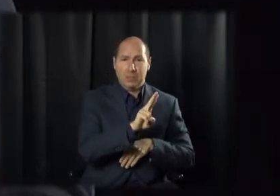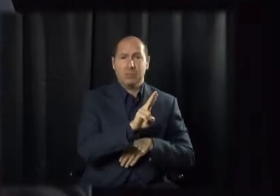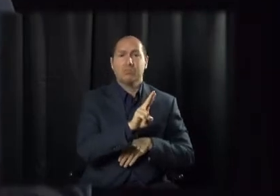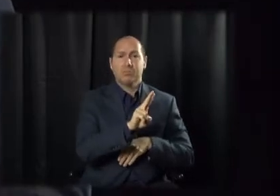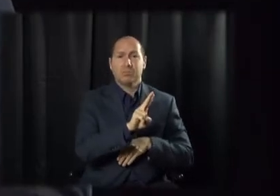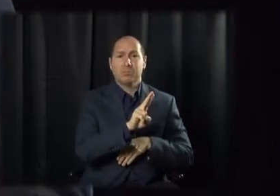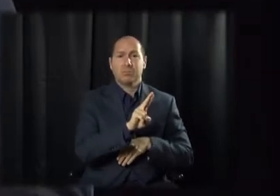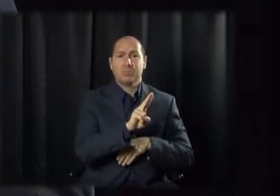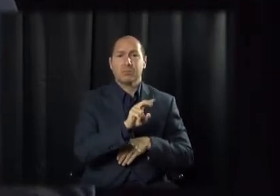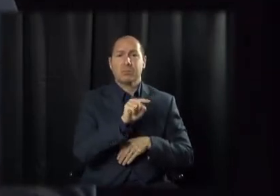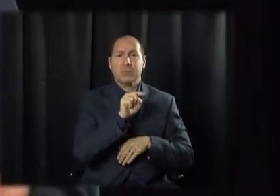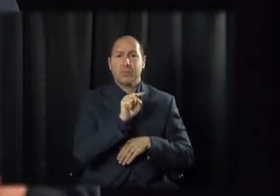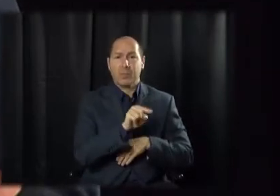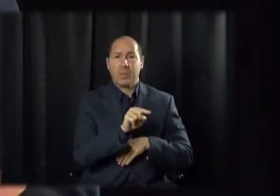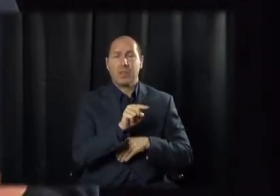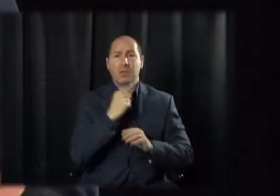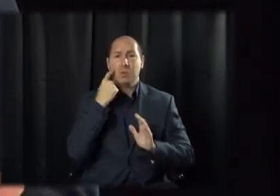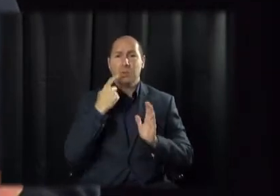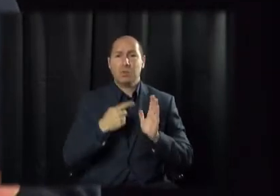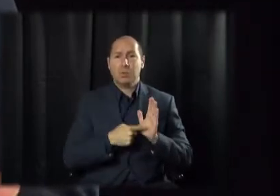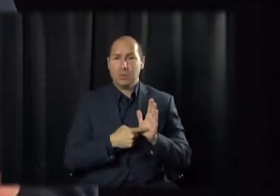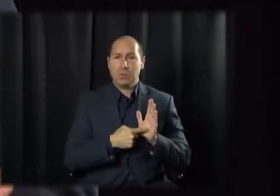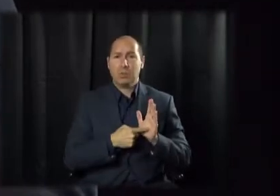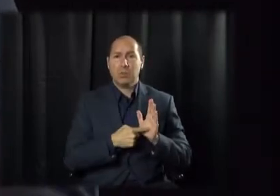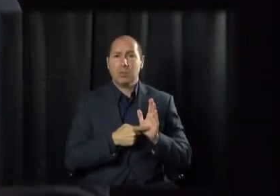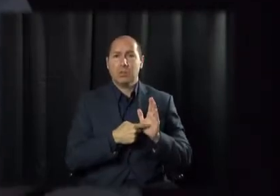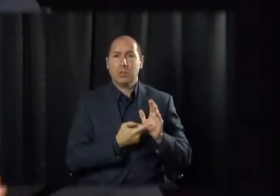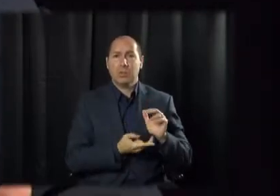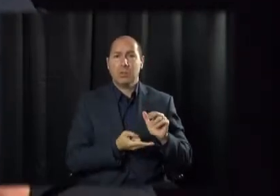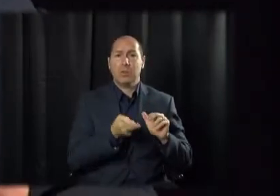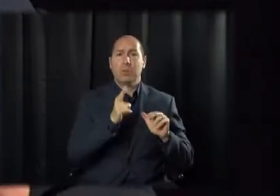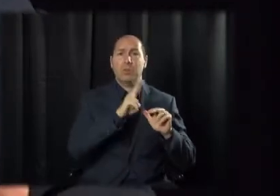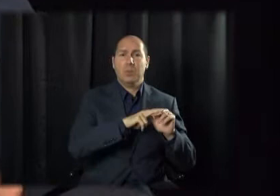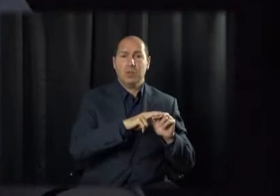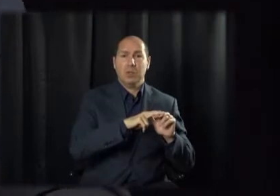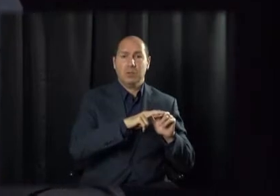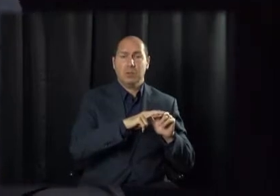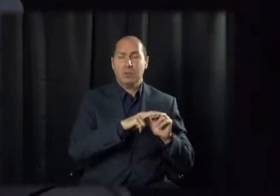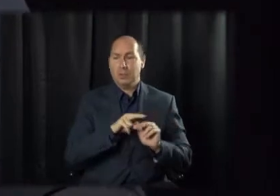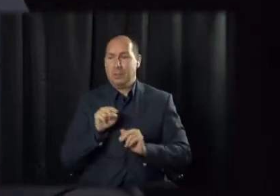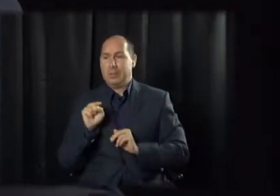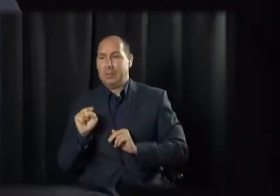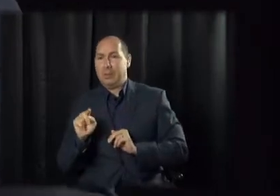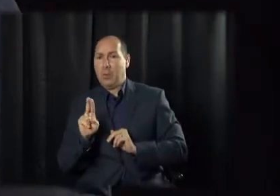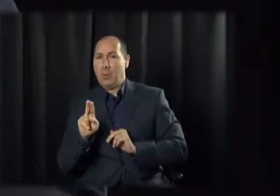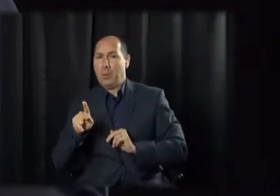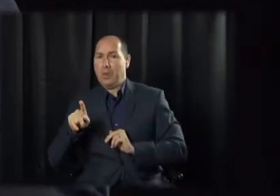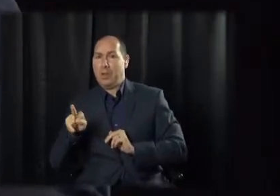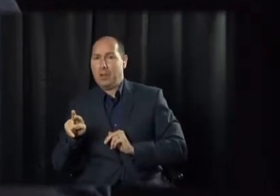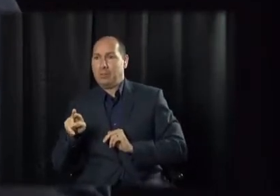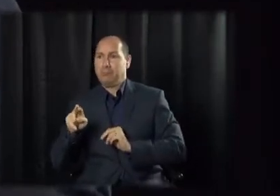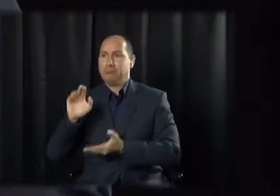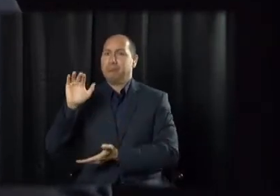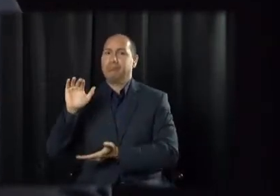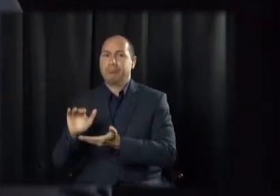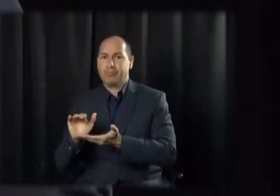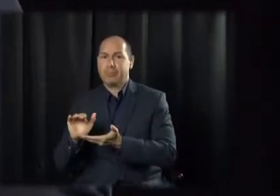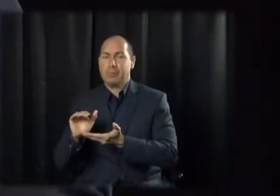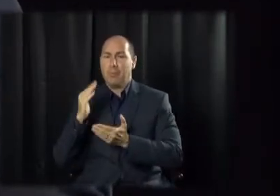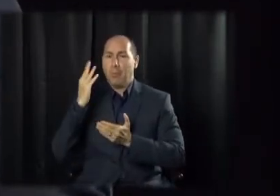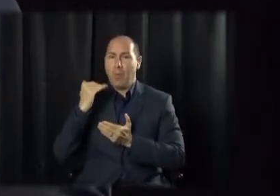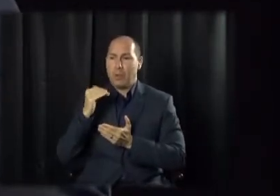attrition increase, for UPR, attrition decreased because of all the commitment and